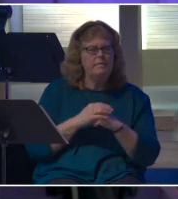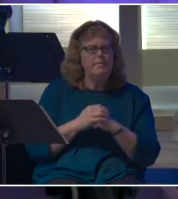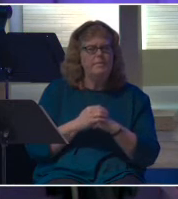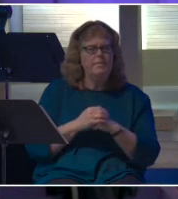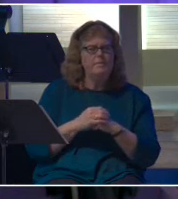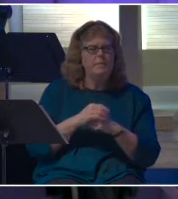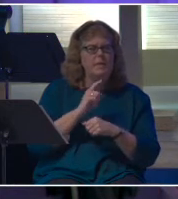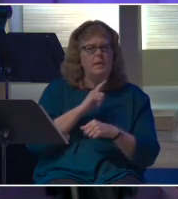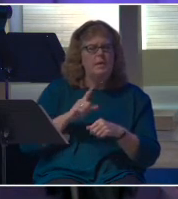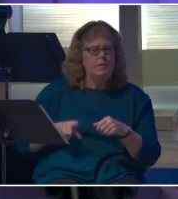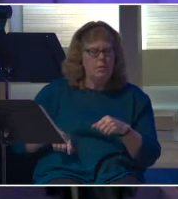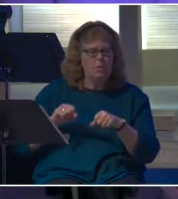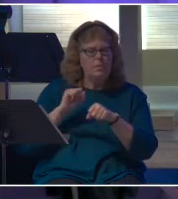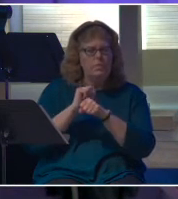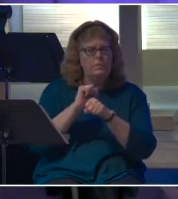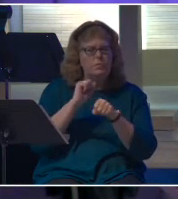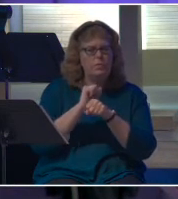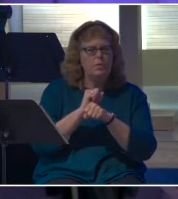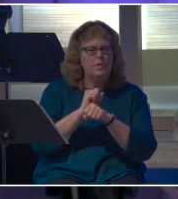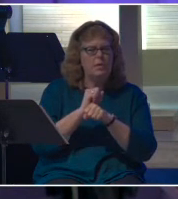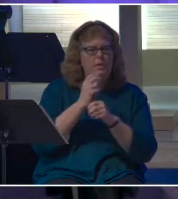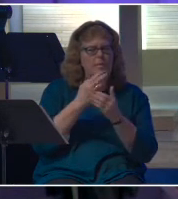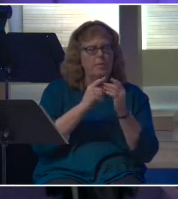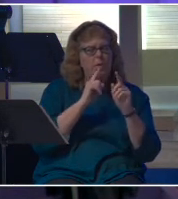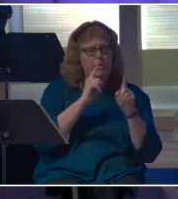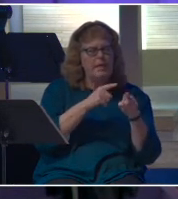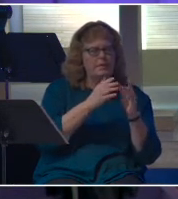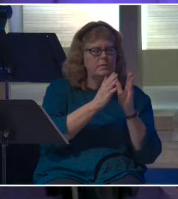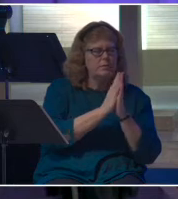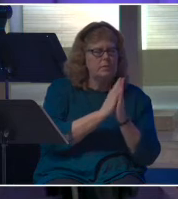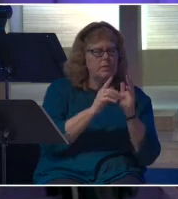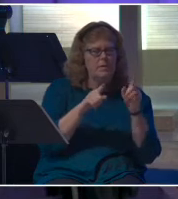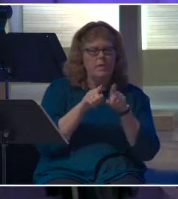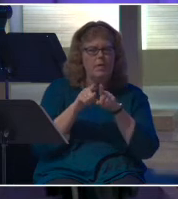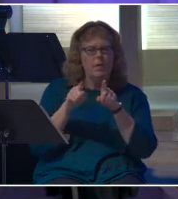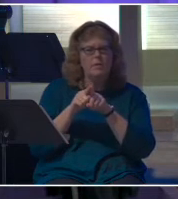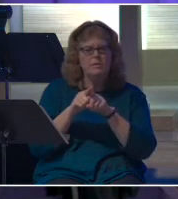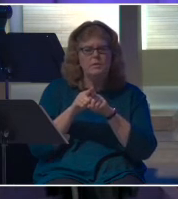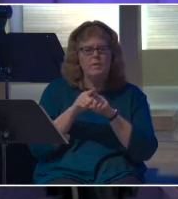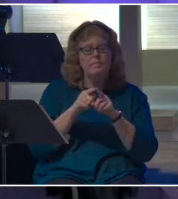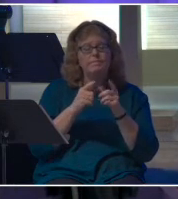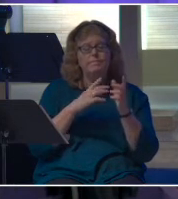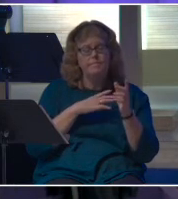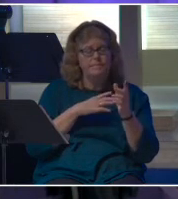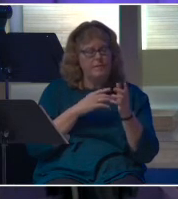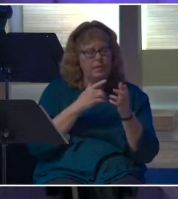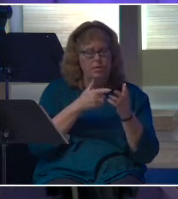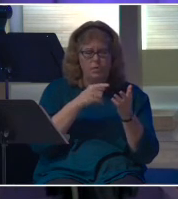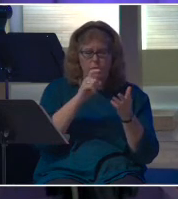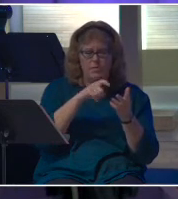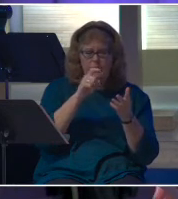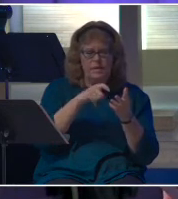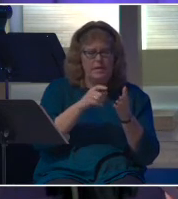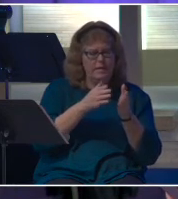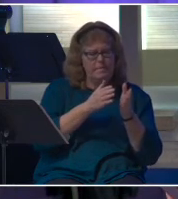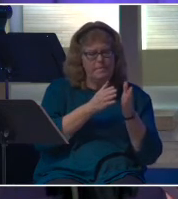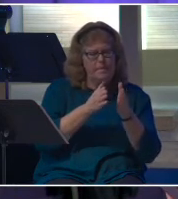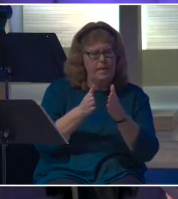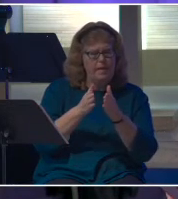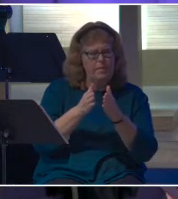And the Lord is at work in both answering their prayer, but also giving them ultimately what they need, which is a pathway to